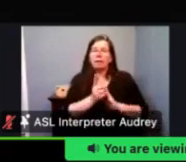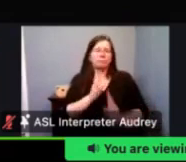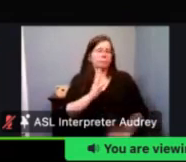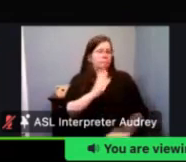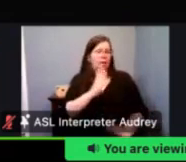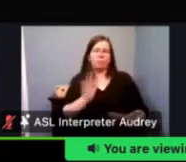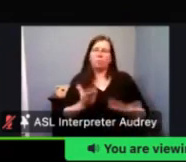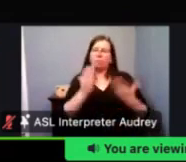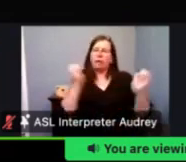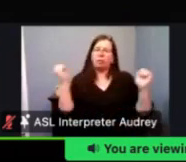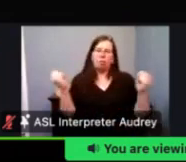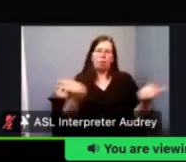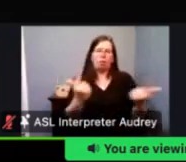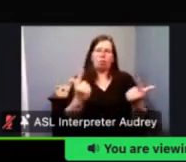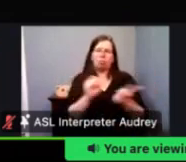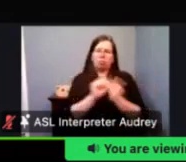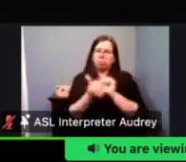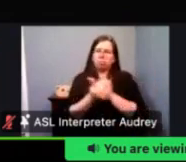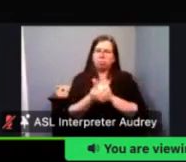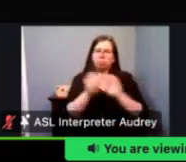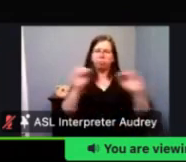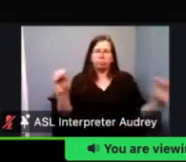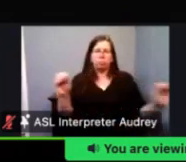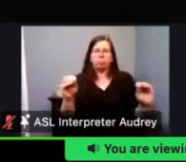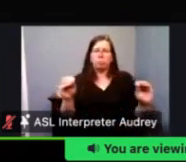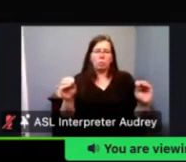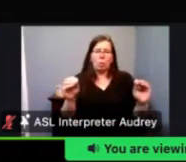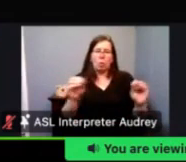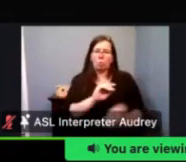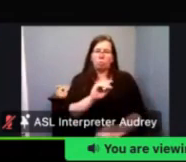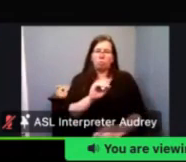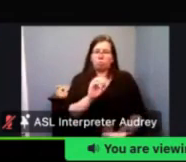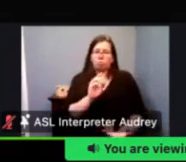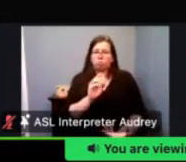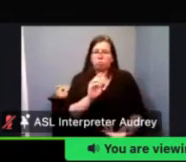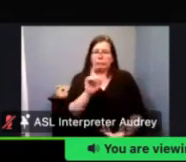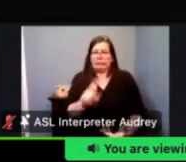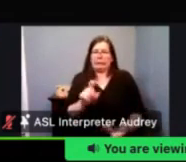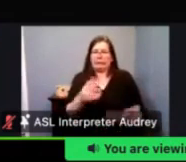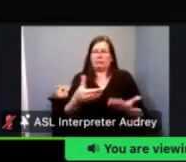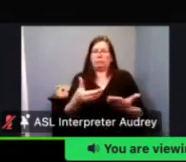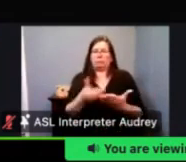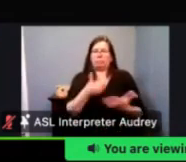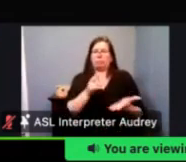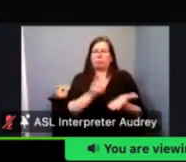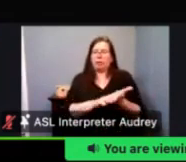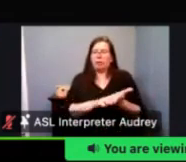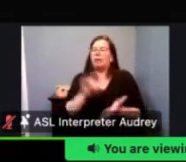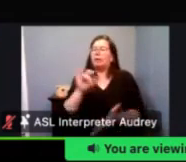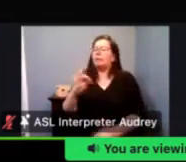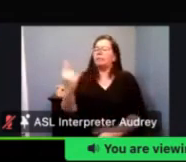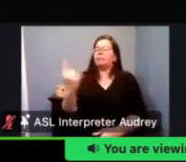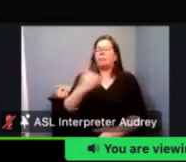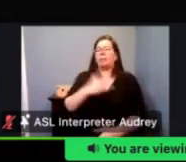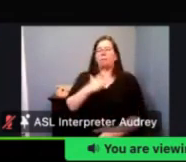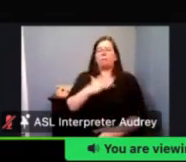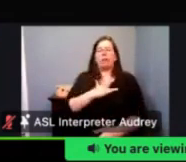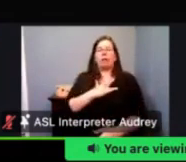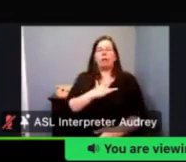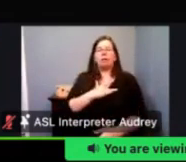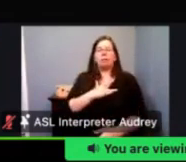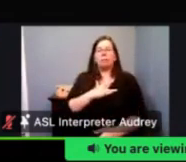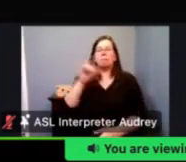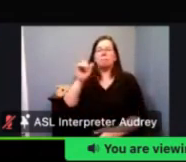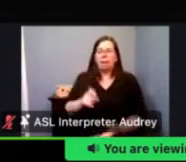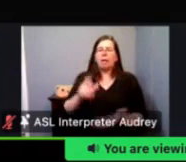all accommodations without, you know, needing that pre-register. So if it's something where you feel where people are, they have